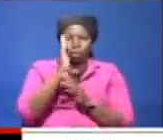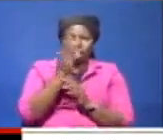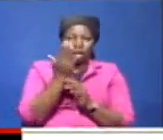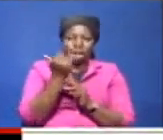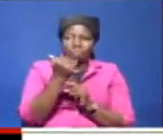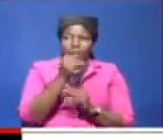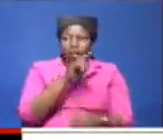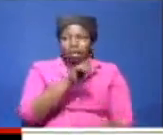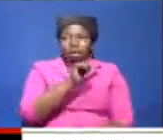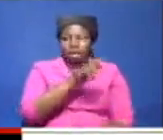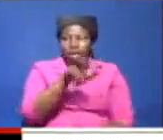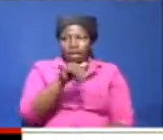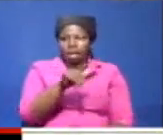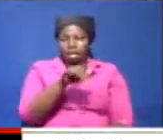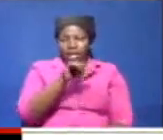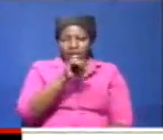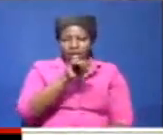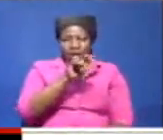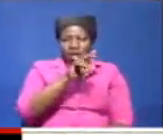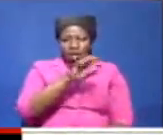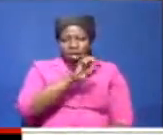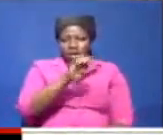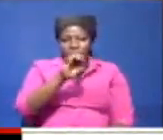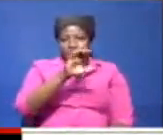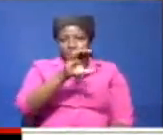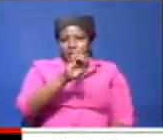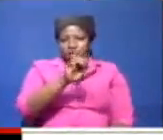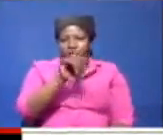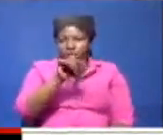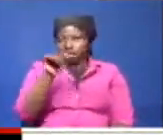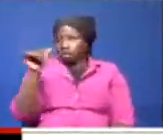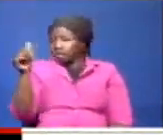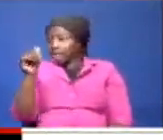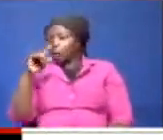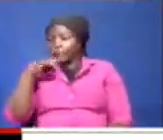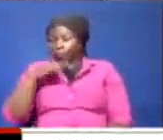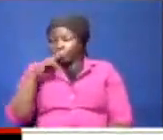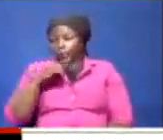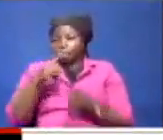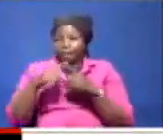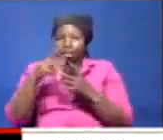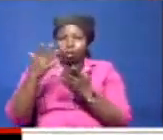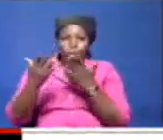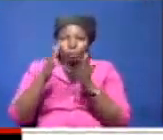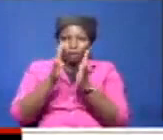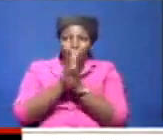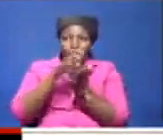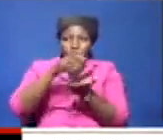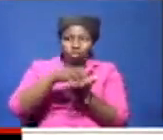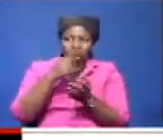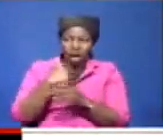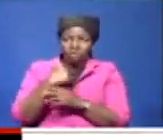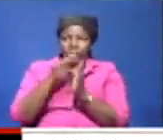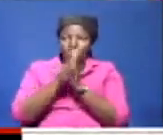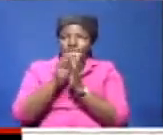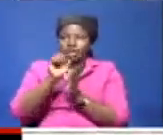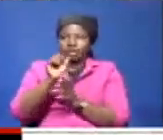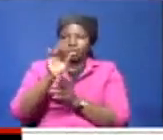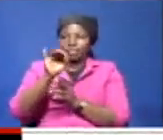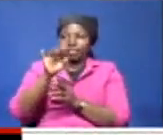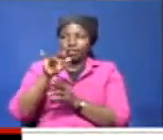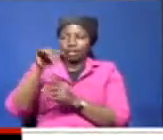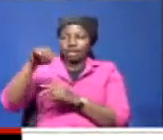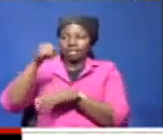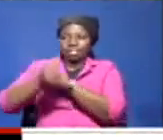Yeah, Greece is another tough one, but I think compared to the conditions we had on the safari this year, it's going to be a walk in the park for those guys.